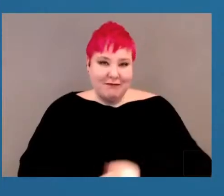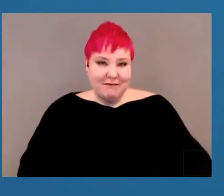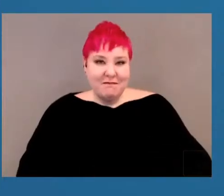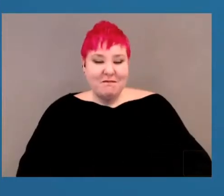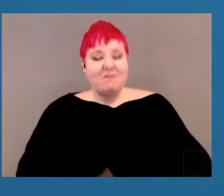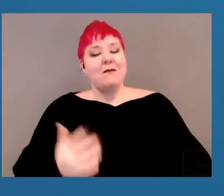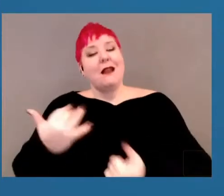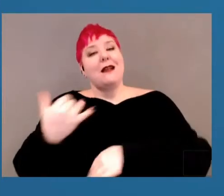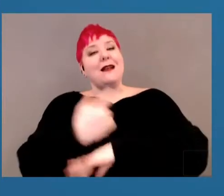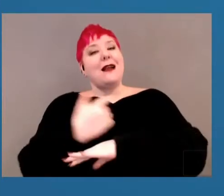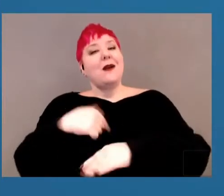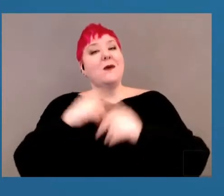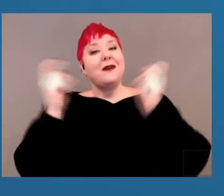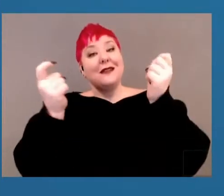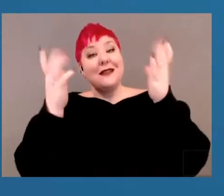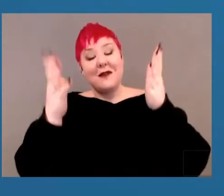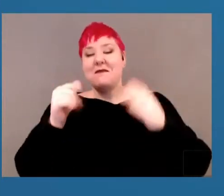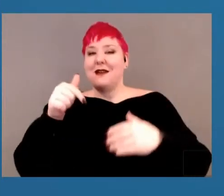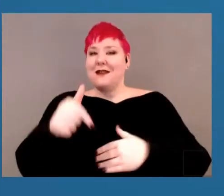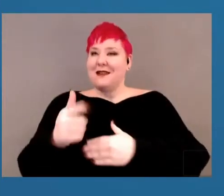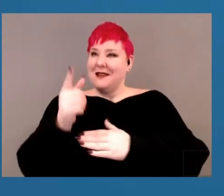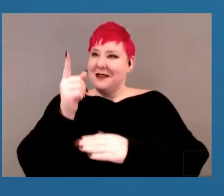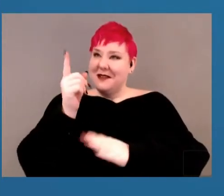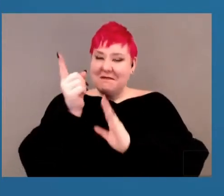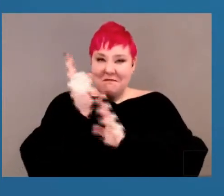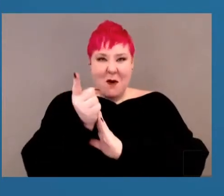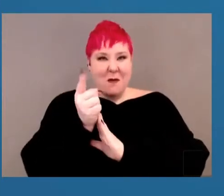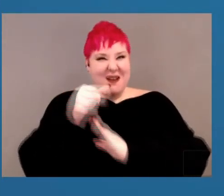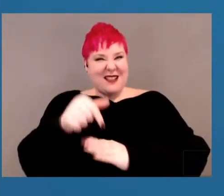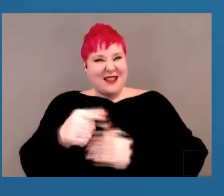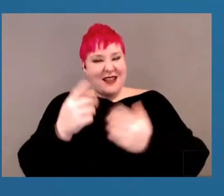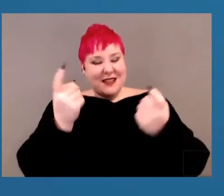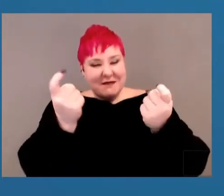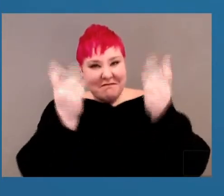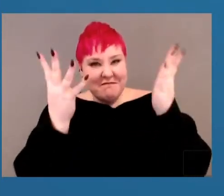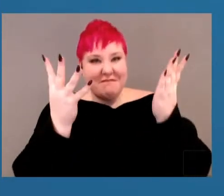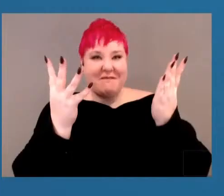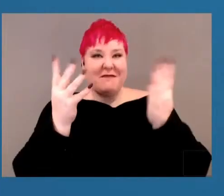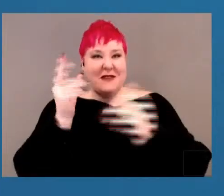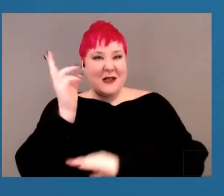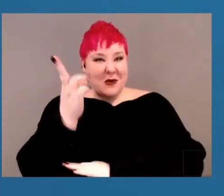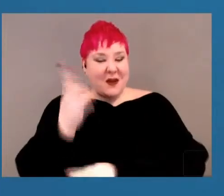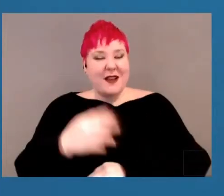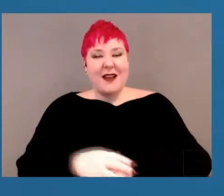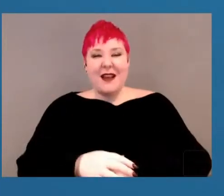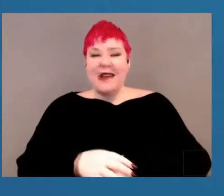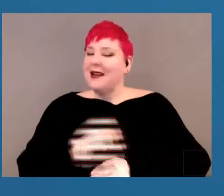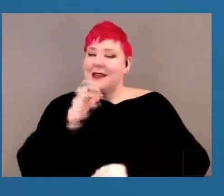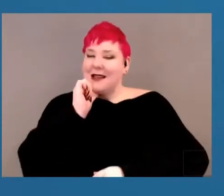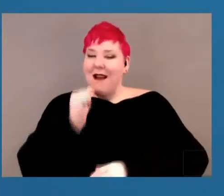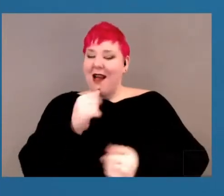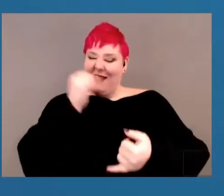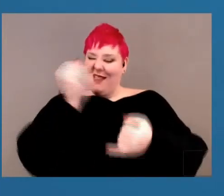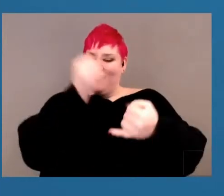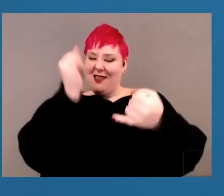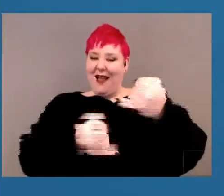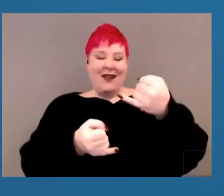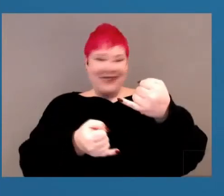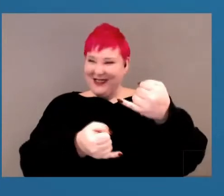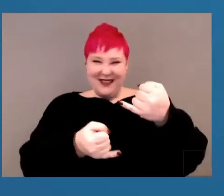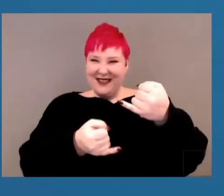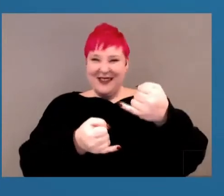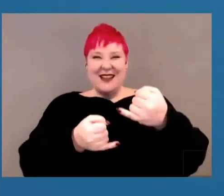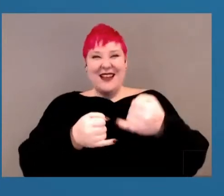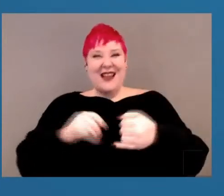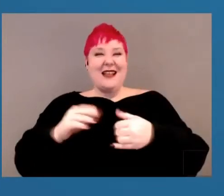this significant milestone, it's certainly not the last step. It's just the next one on the road to leading America's